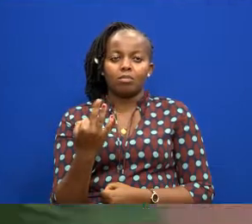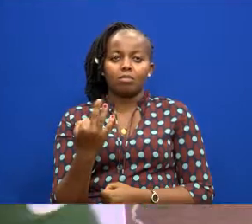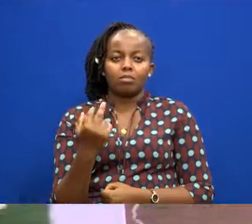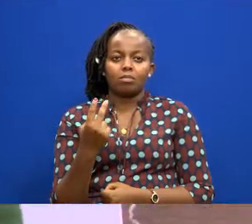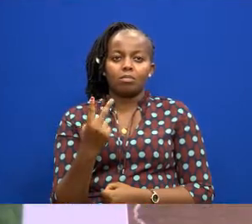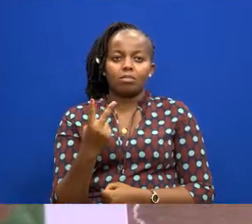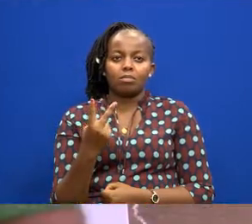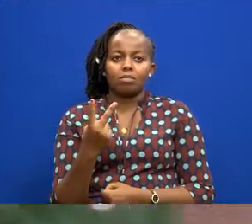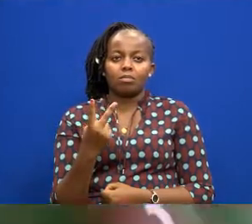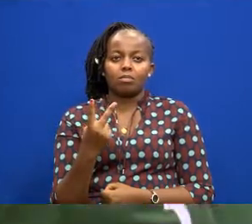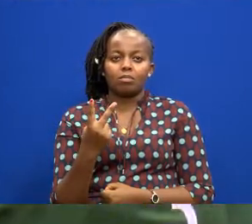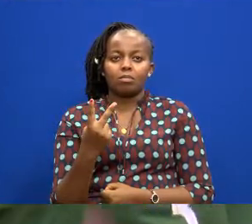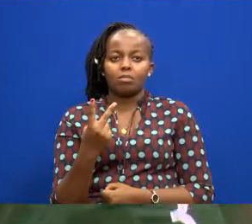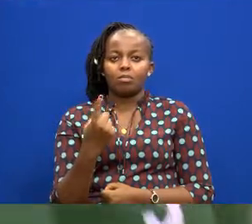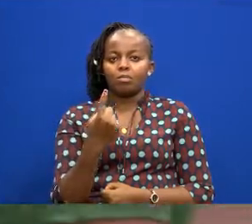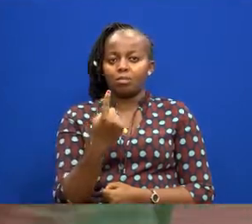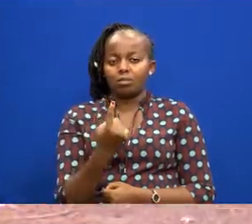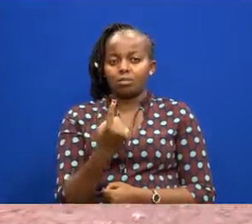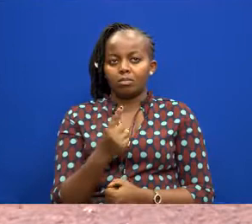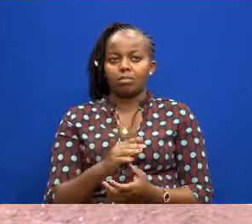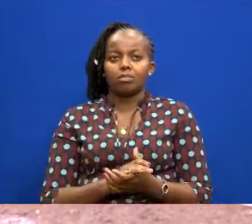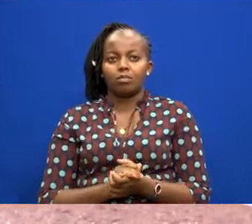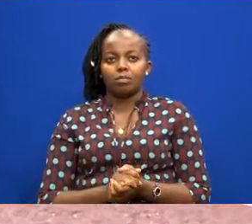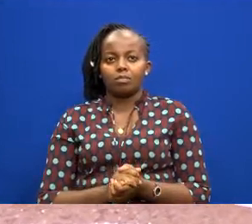2, and 1.